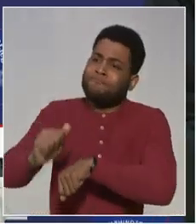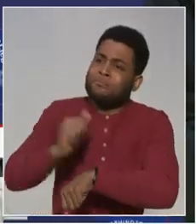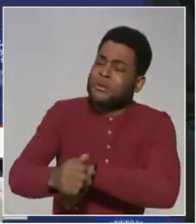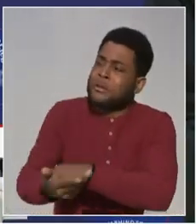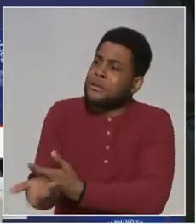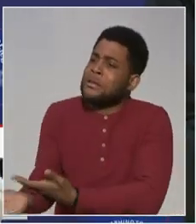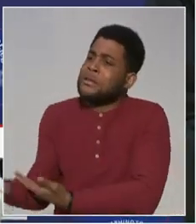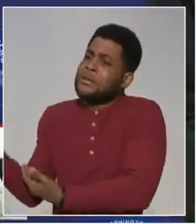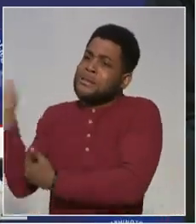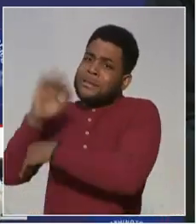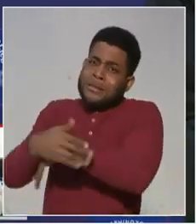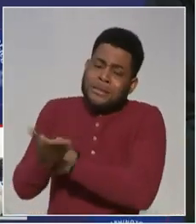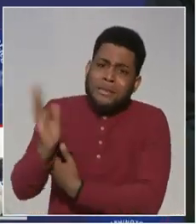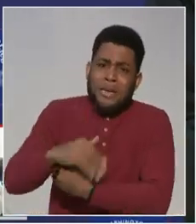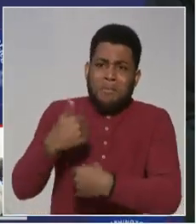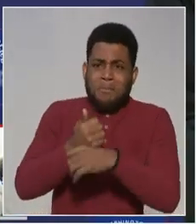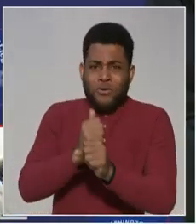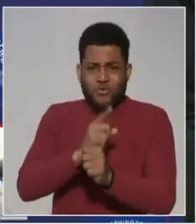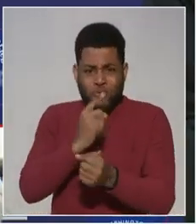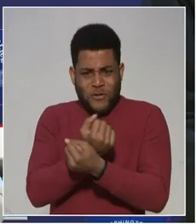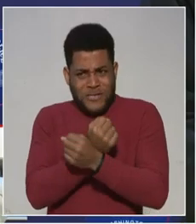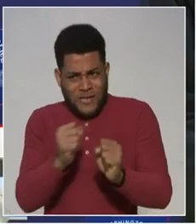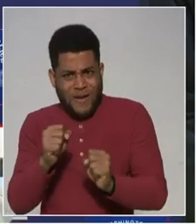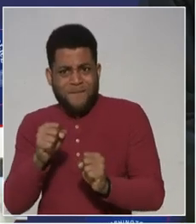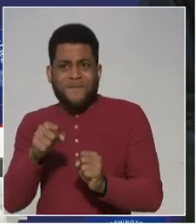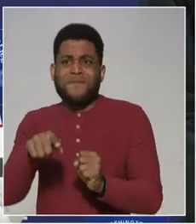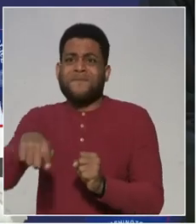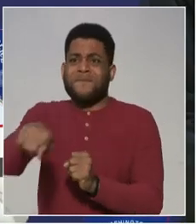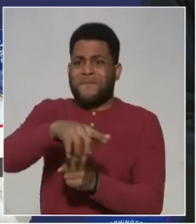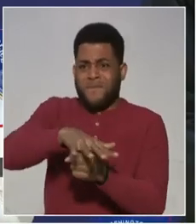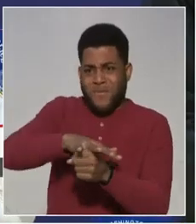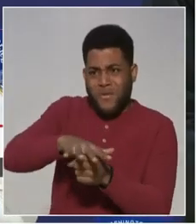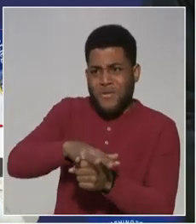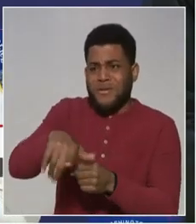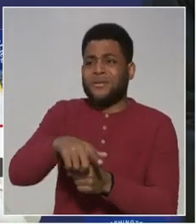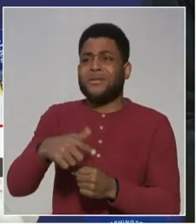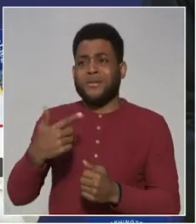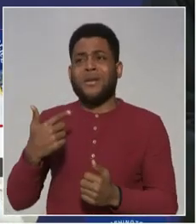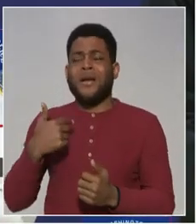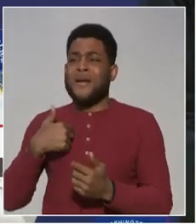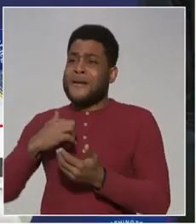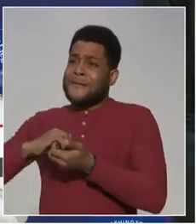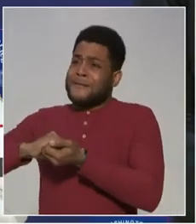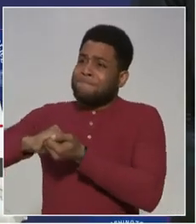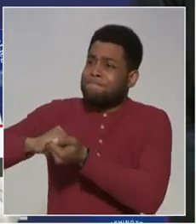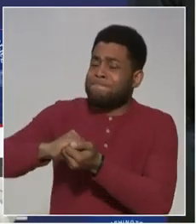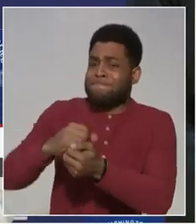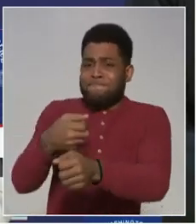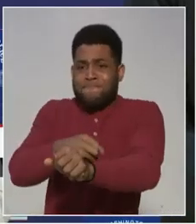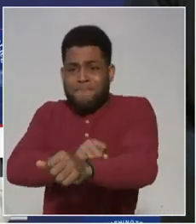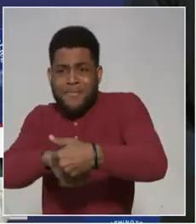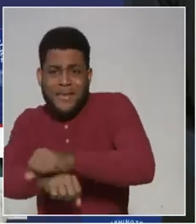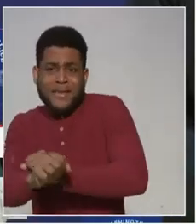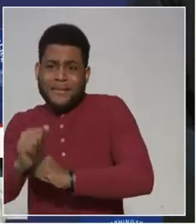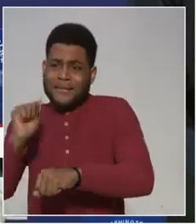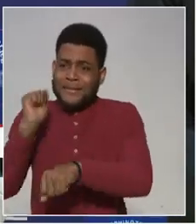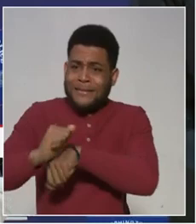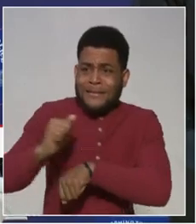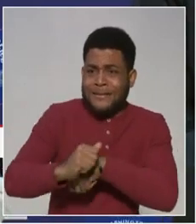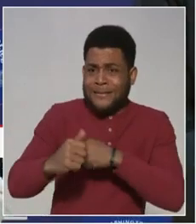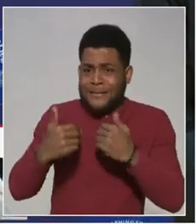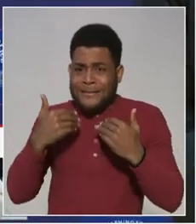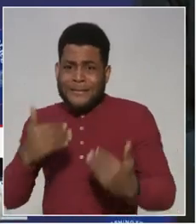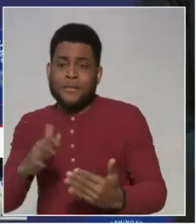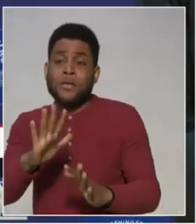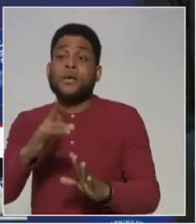situation. Our federal, local, and state partners have been in the trenches with us ever since this incident occurred, and I'd like to personally thank them and thank